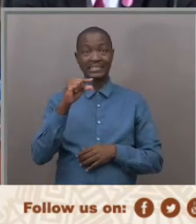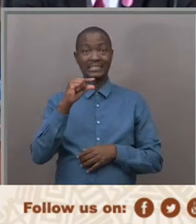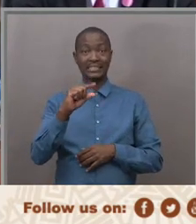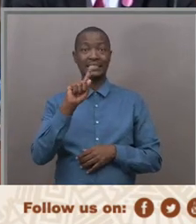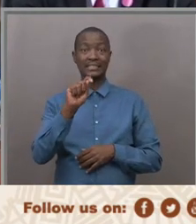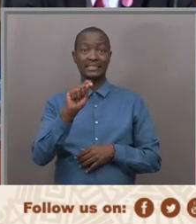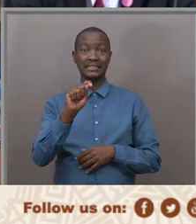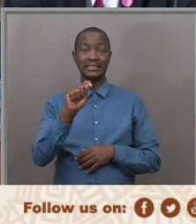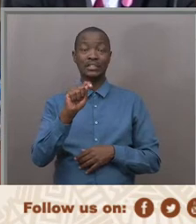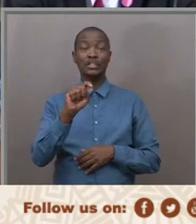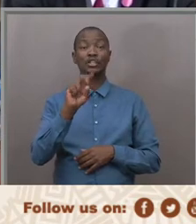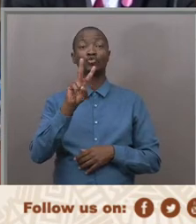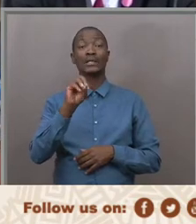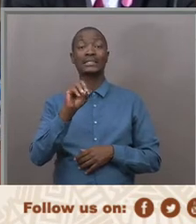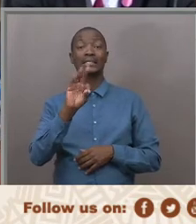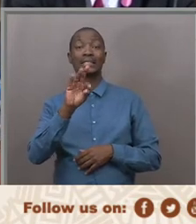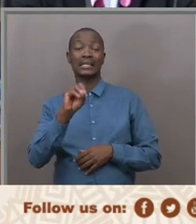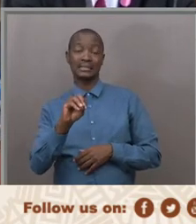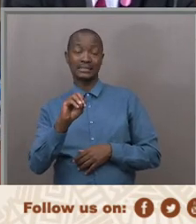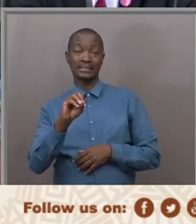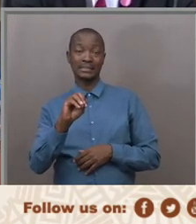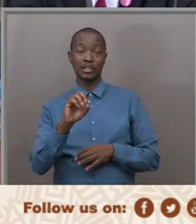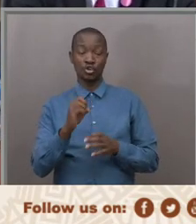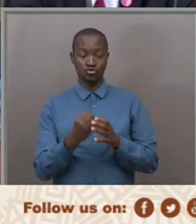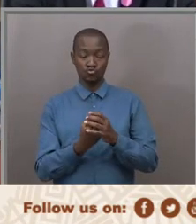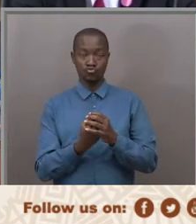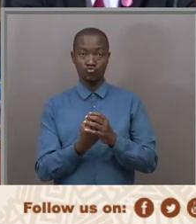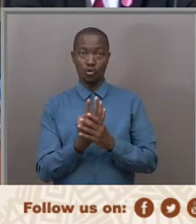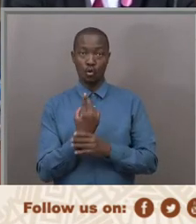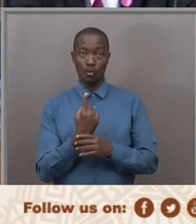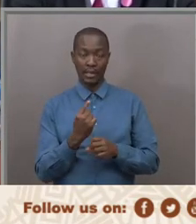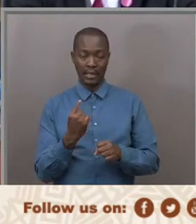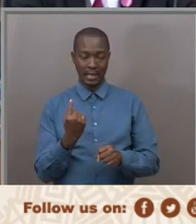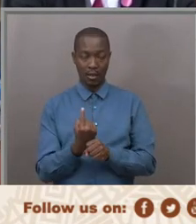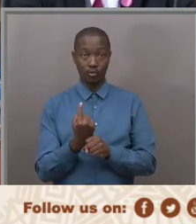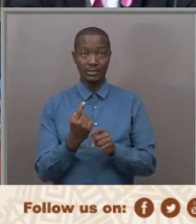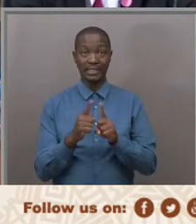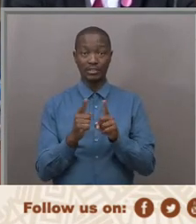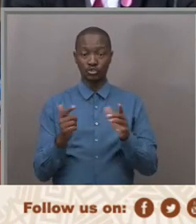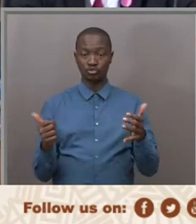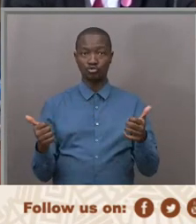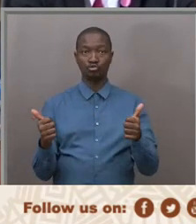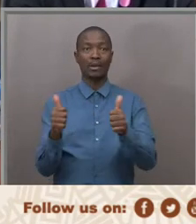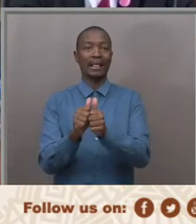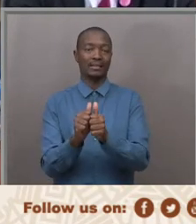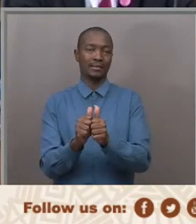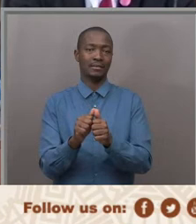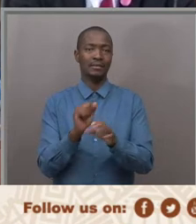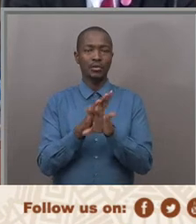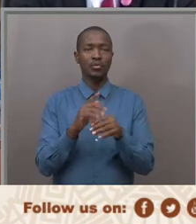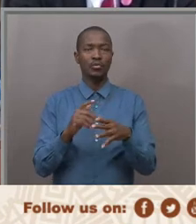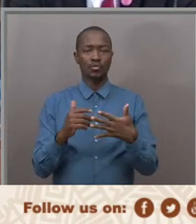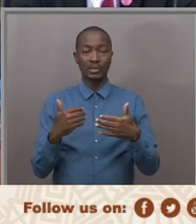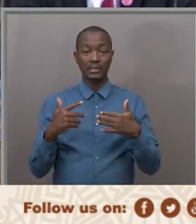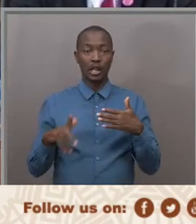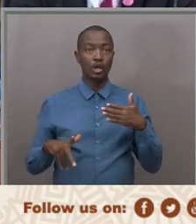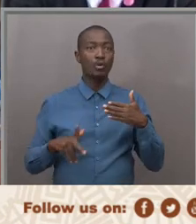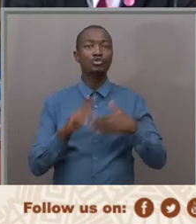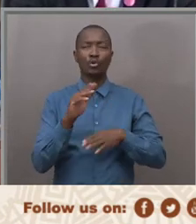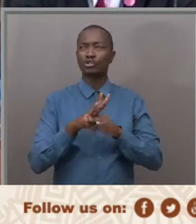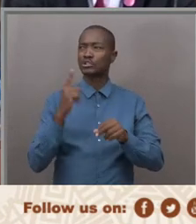2030, Growing Gauteng Together. We had to adapt it since we launched it in February